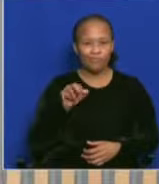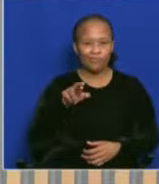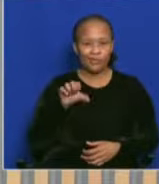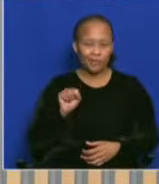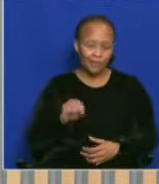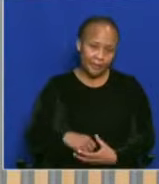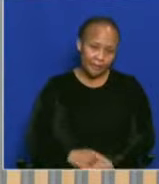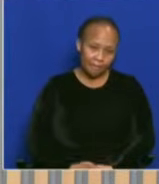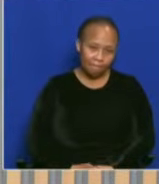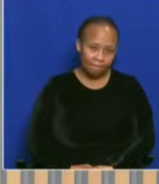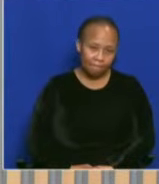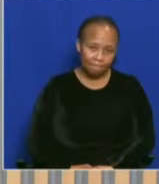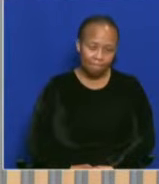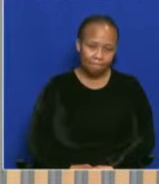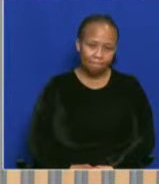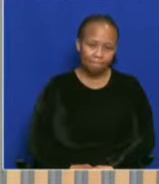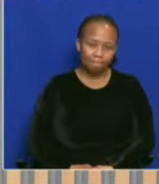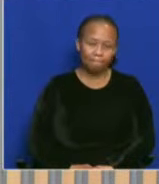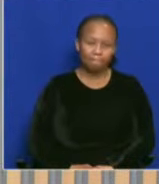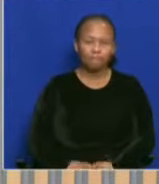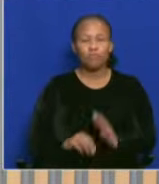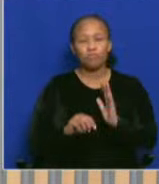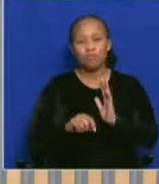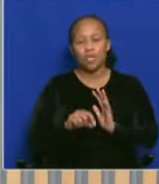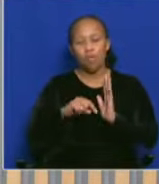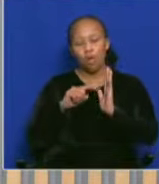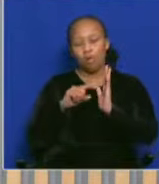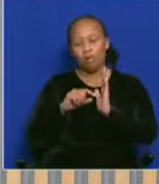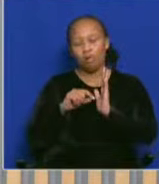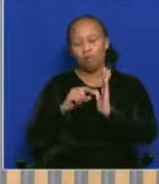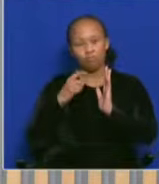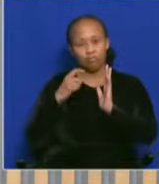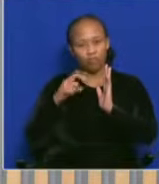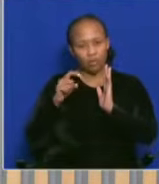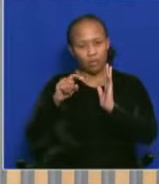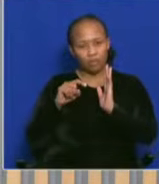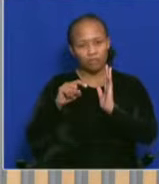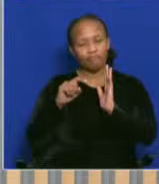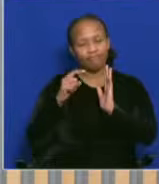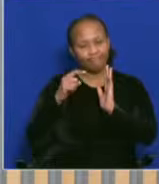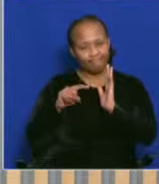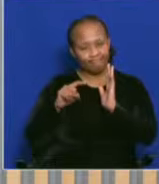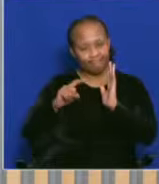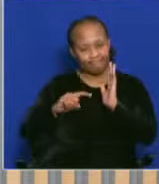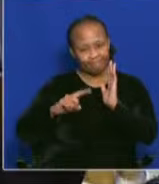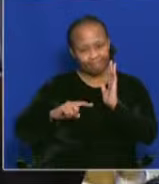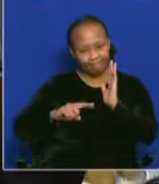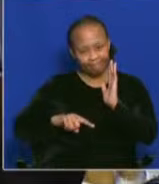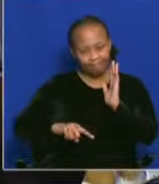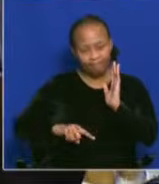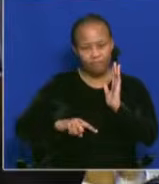and I'm just going to scroll past these. There's the Pitchessa engagement.